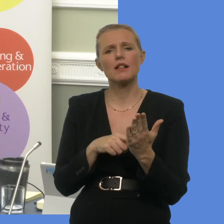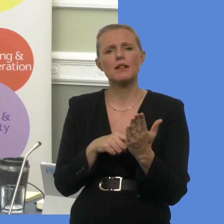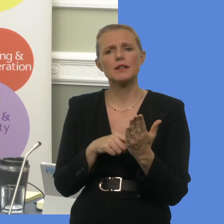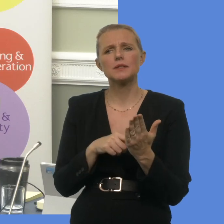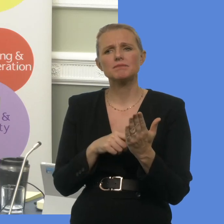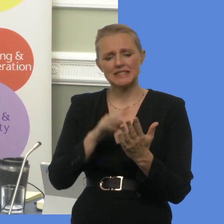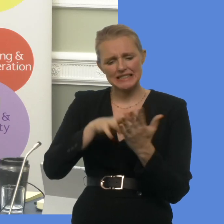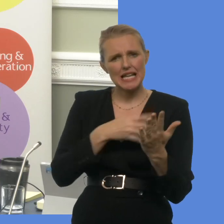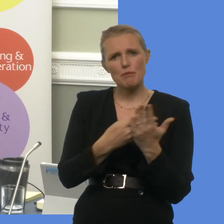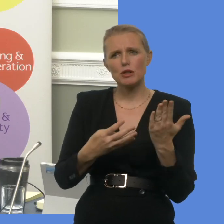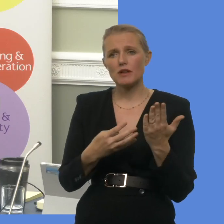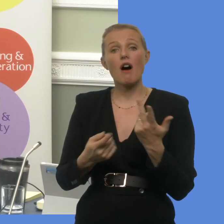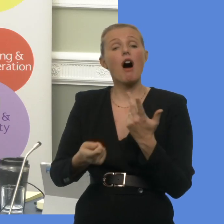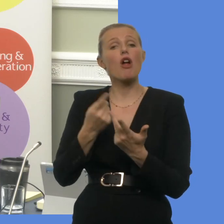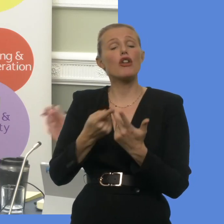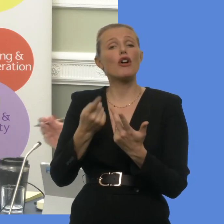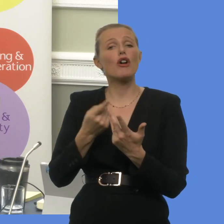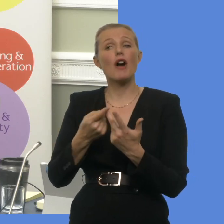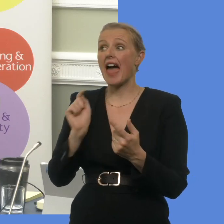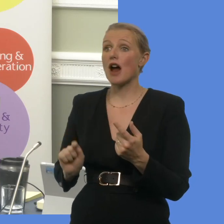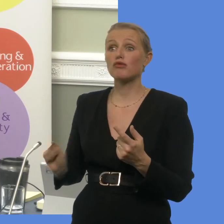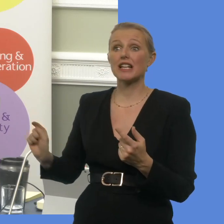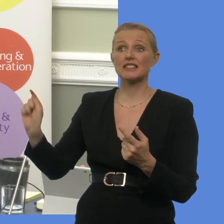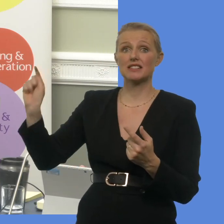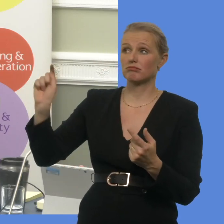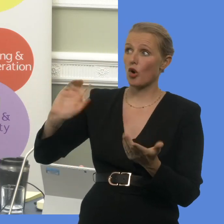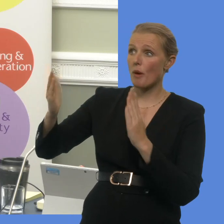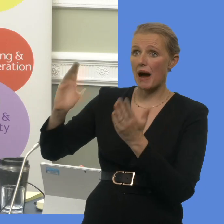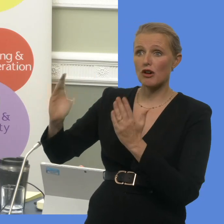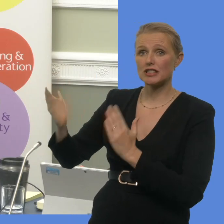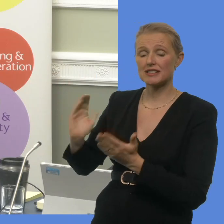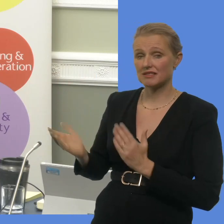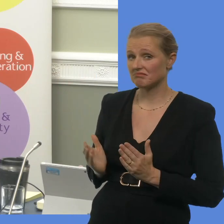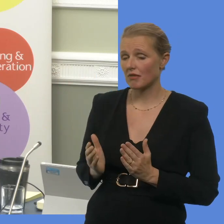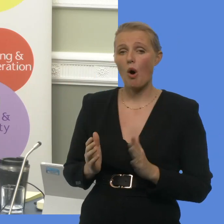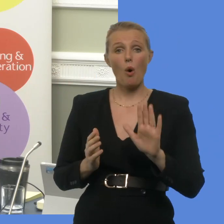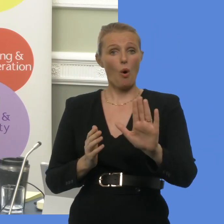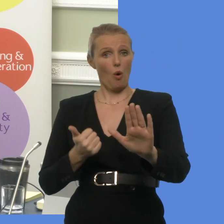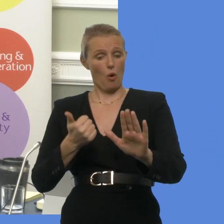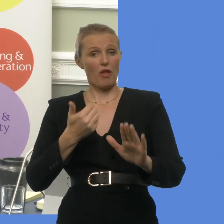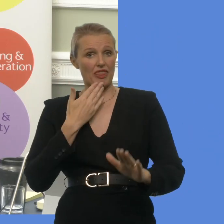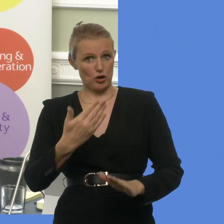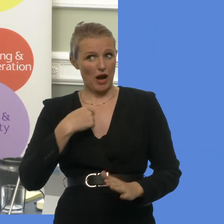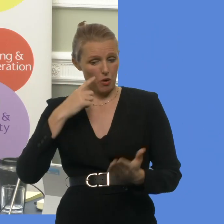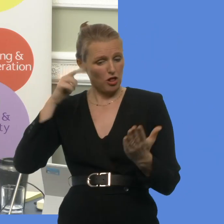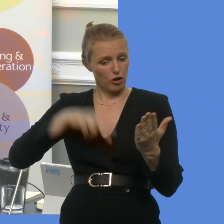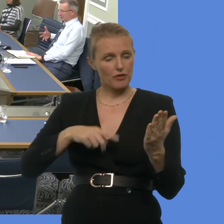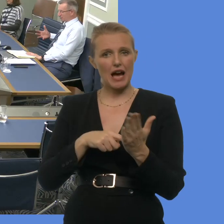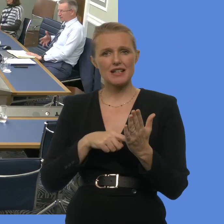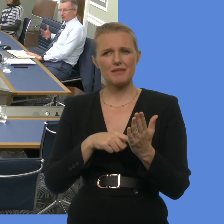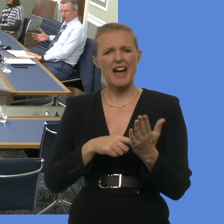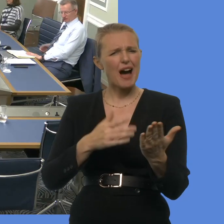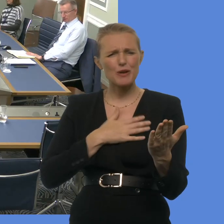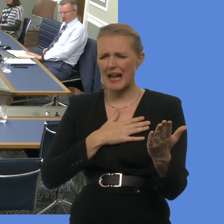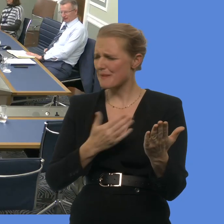there. There's a number of other jurisdiction comparators. Okay. No, I'll get a look at that. Probably like to see a